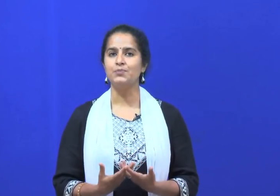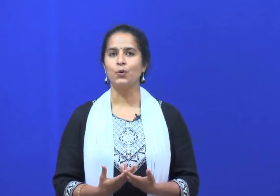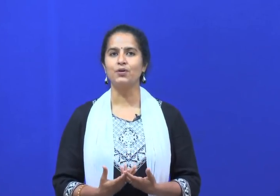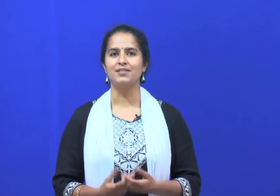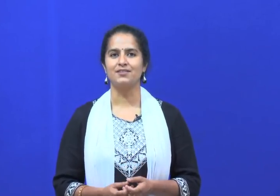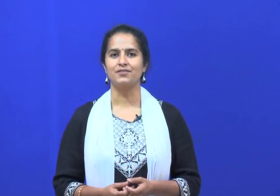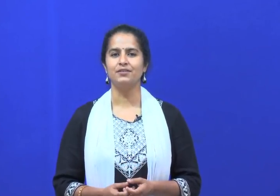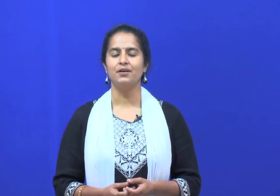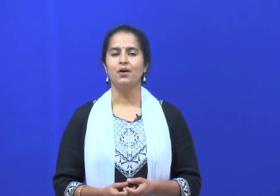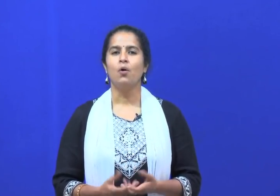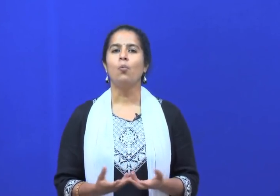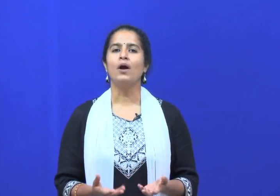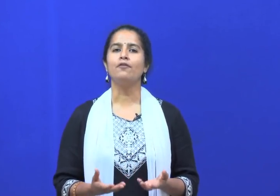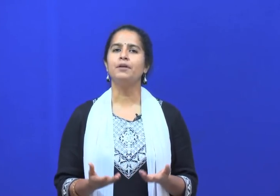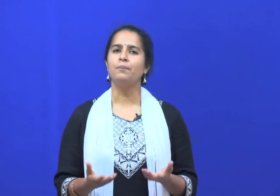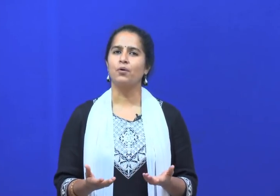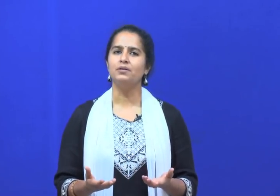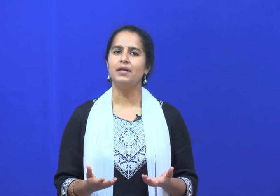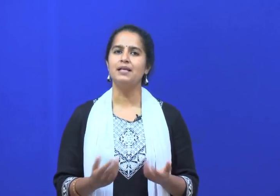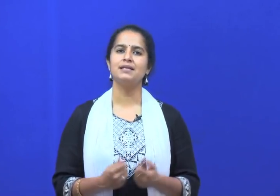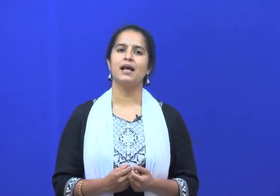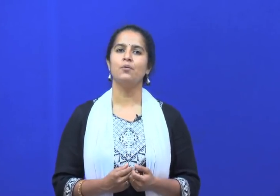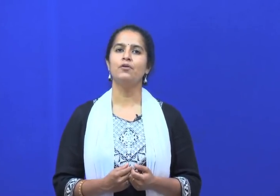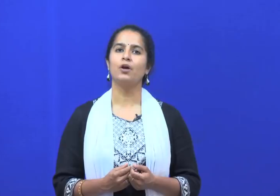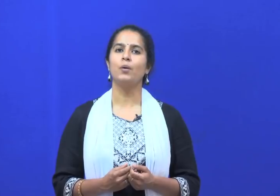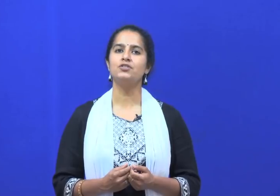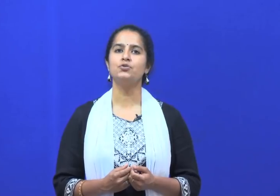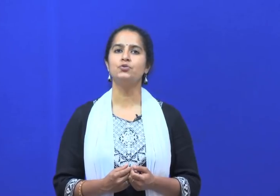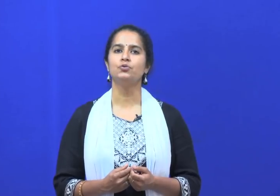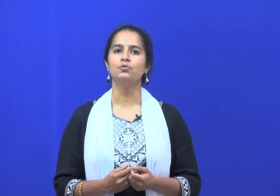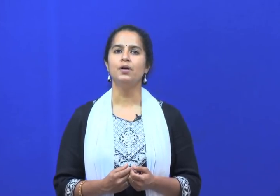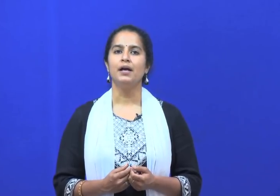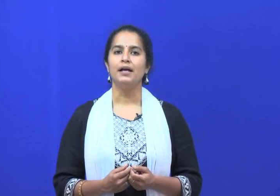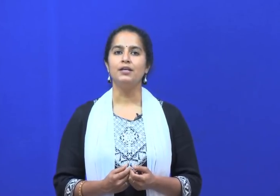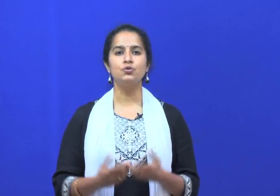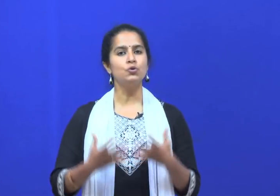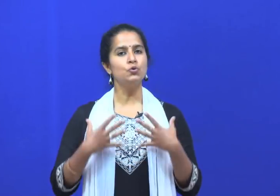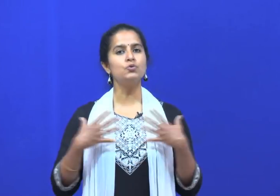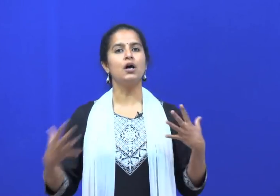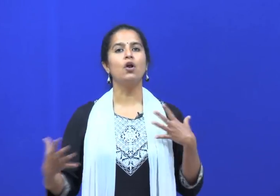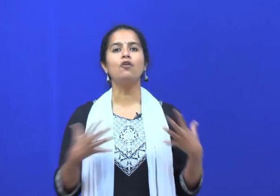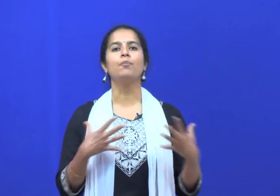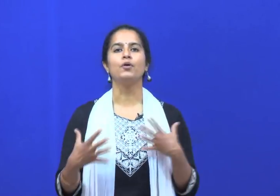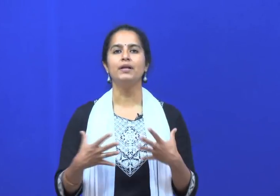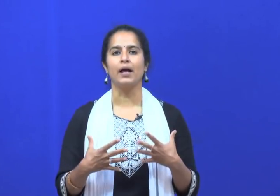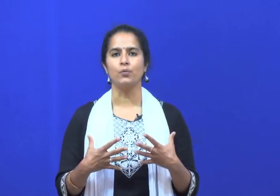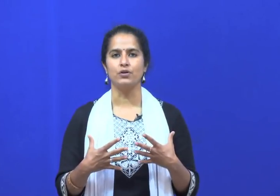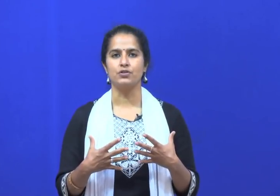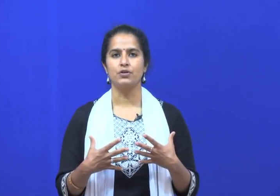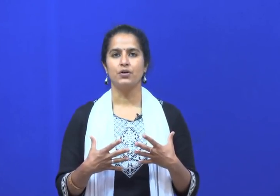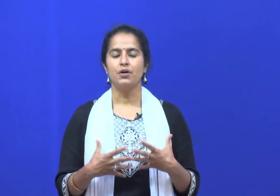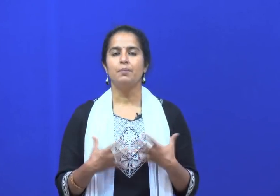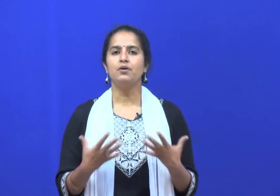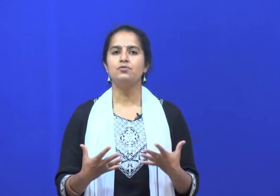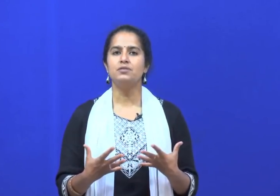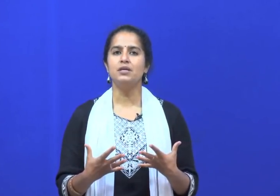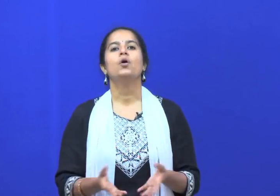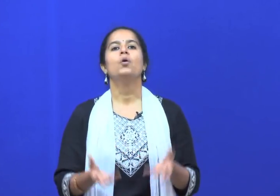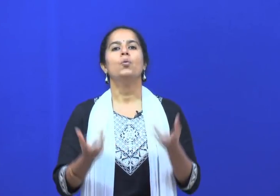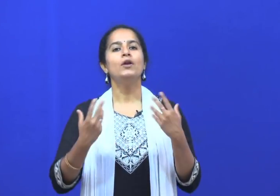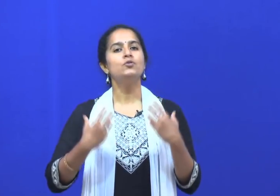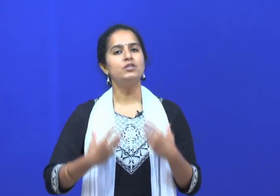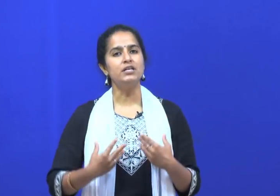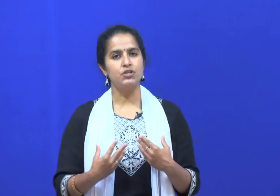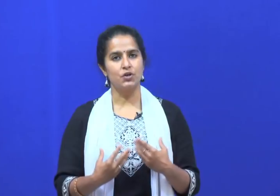and learn spoken Sanskrit, one of the important things that I will request you to do is to use a lot of body language. Because you